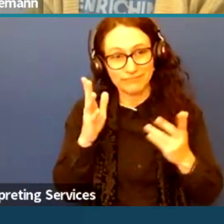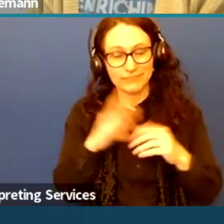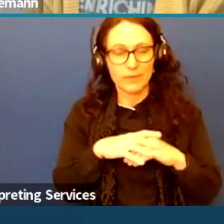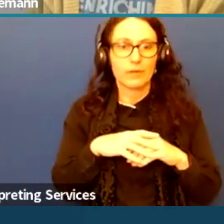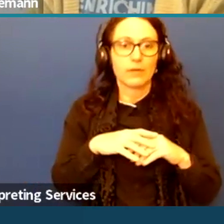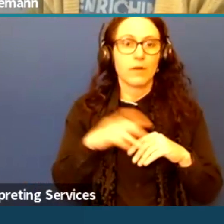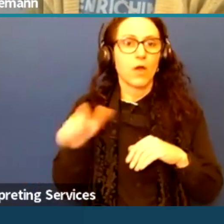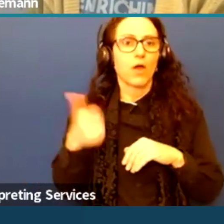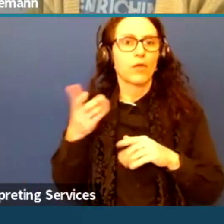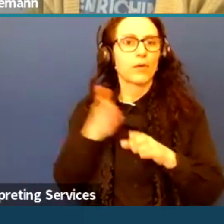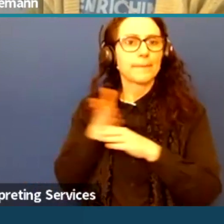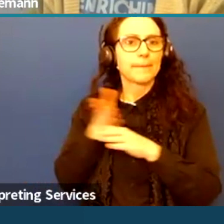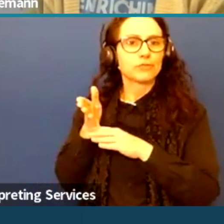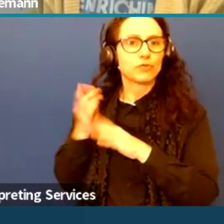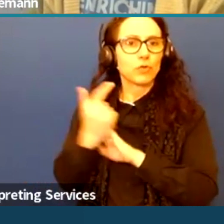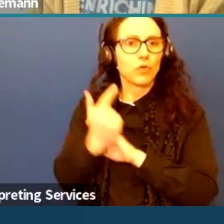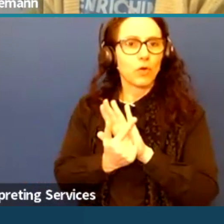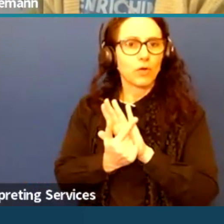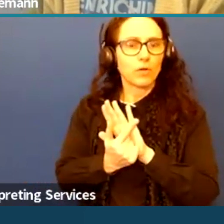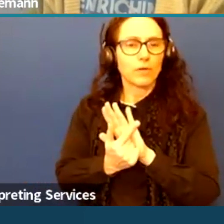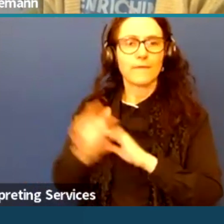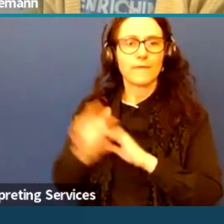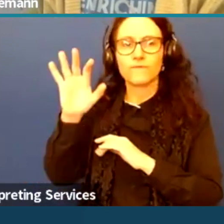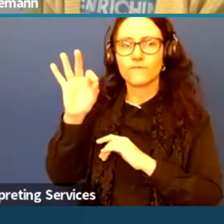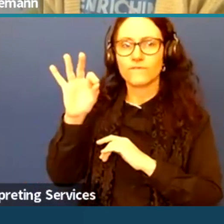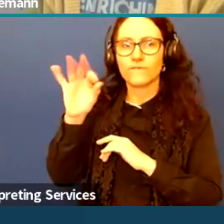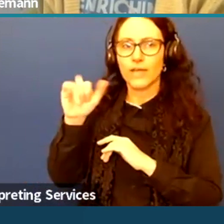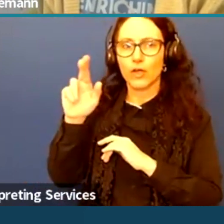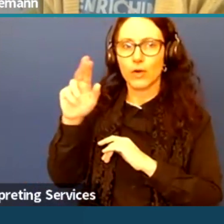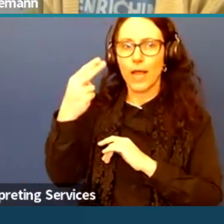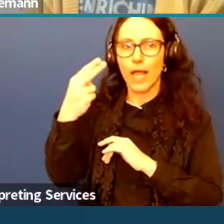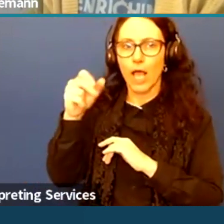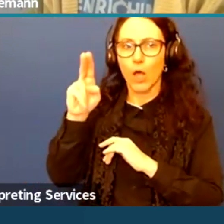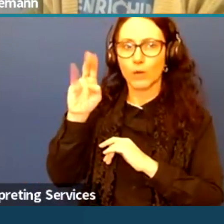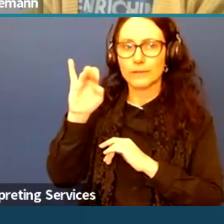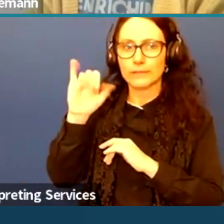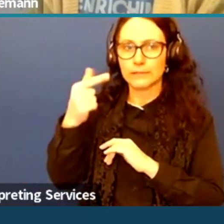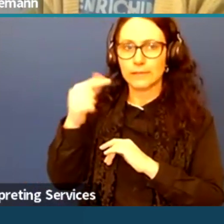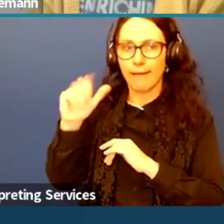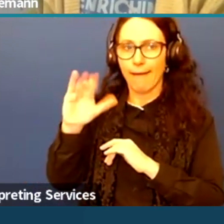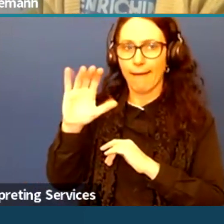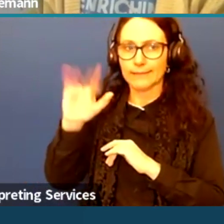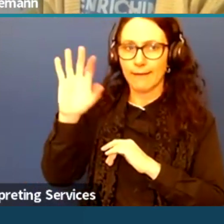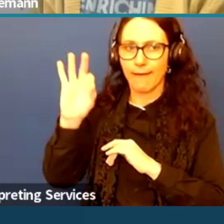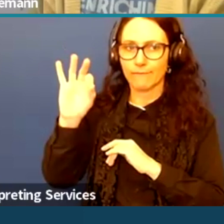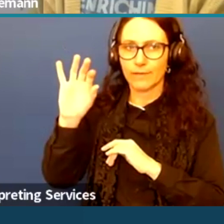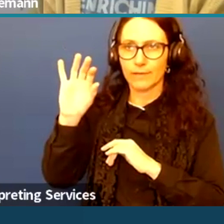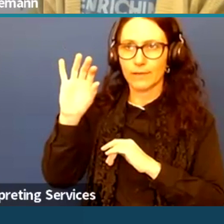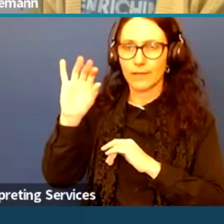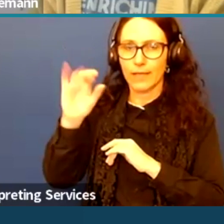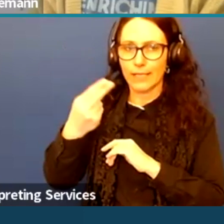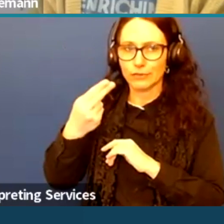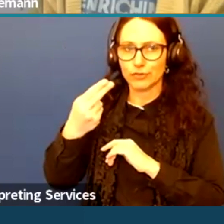that we get questions about is the Fair Housing Act. So the FHA, which does allow, it's the only law to